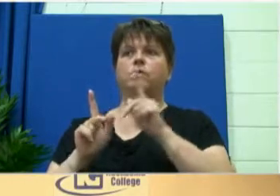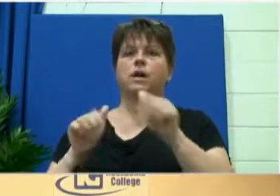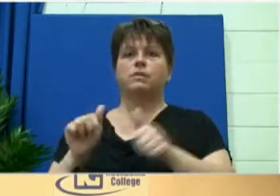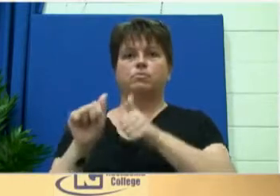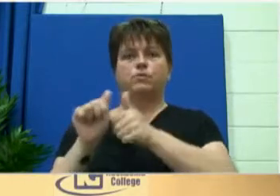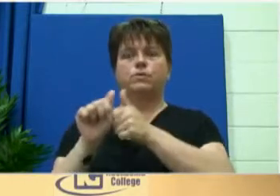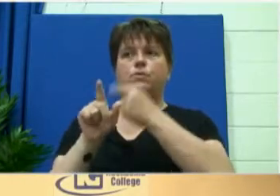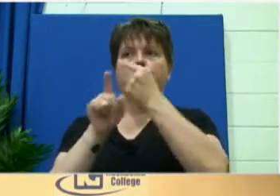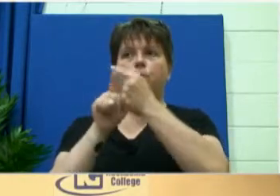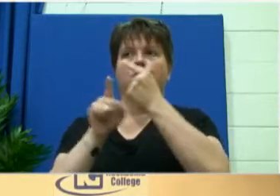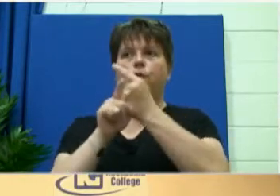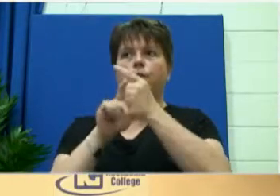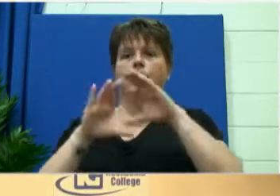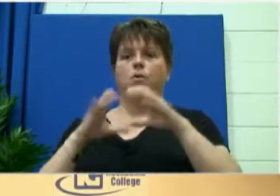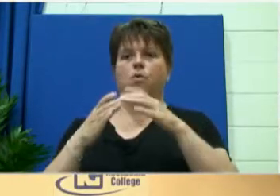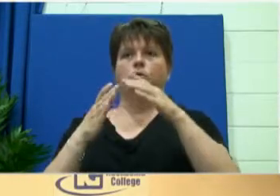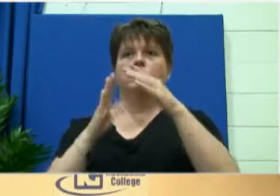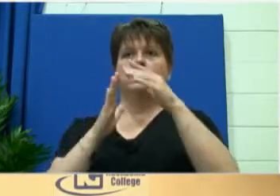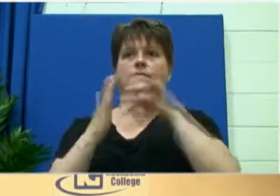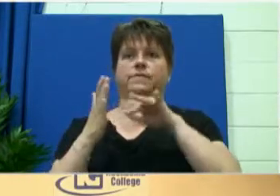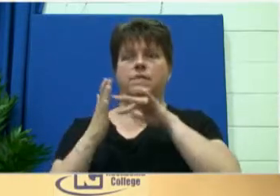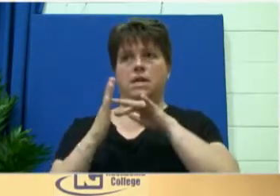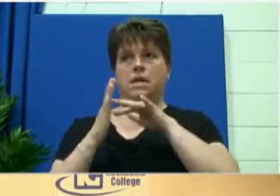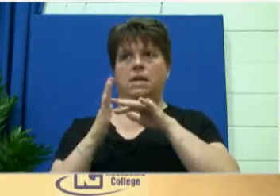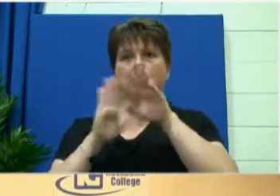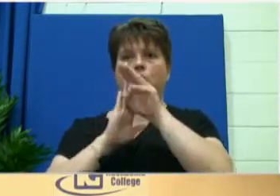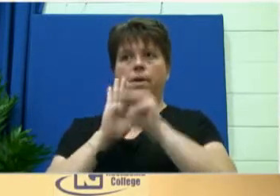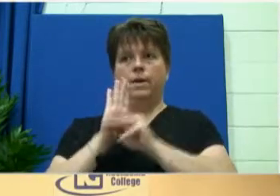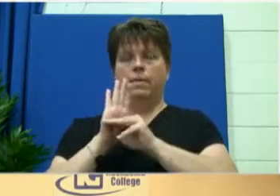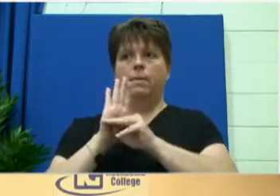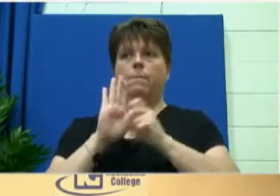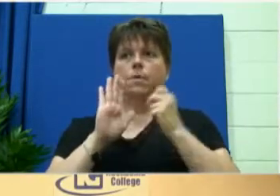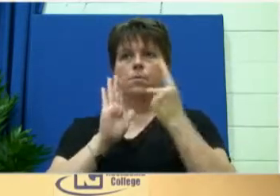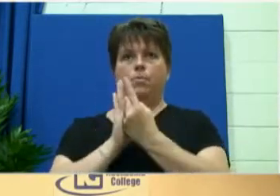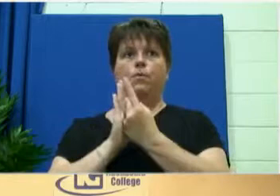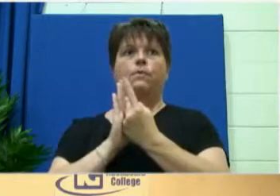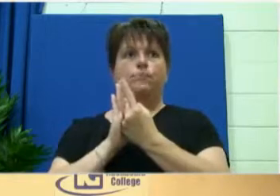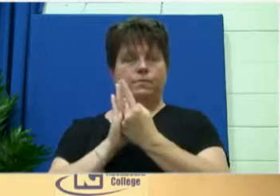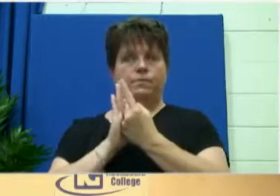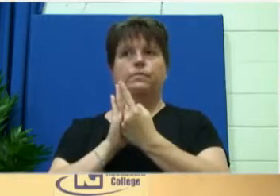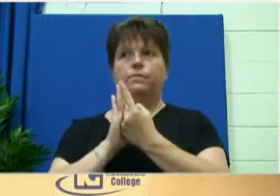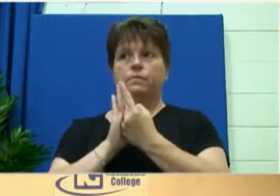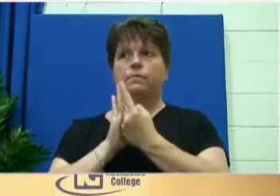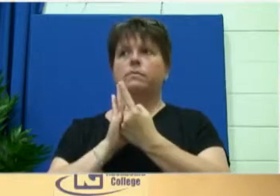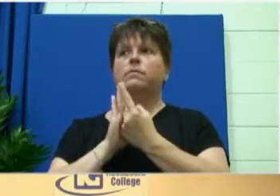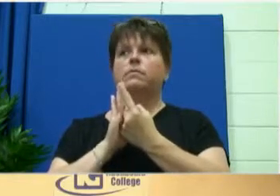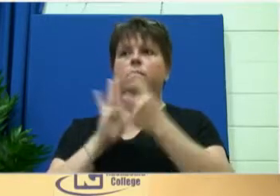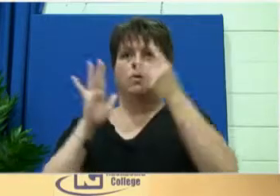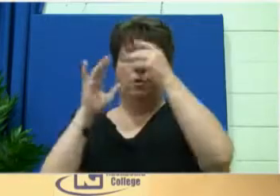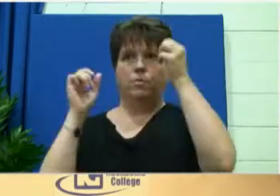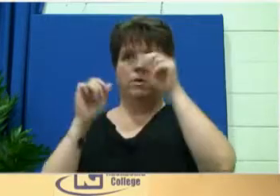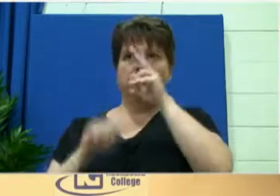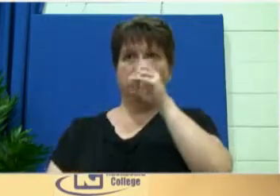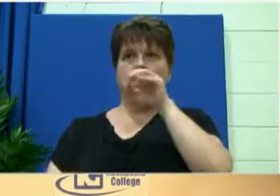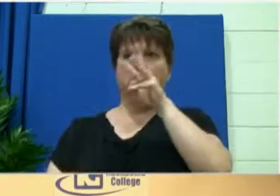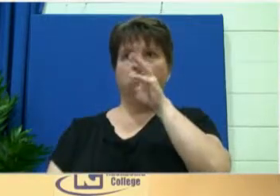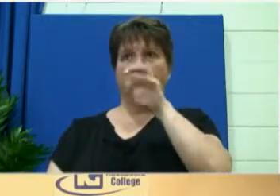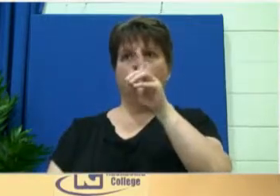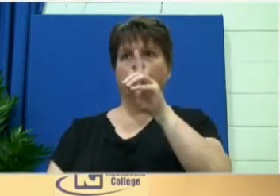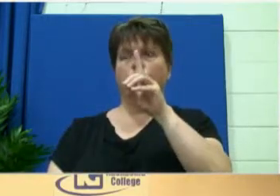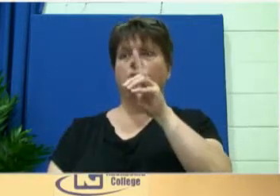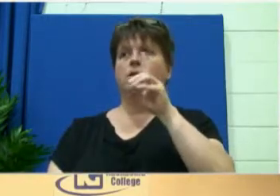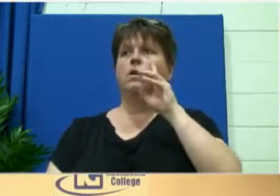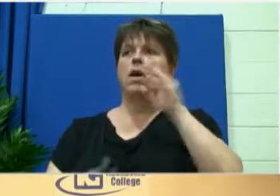an approved course of study in the area appropriate to the degree. President Underwood,